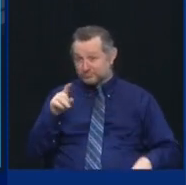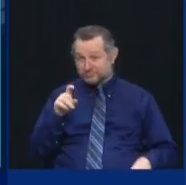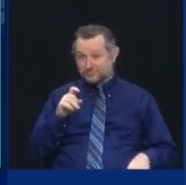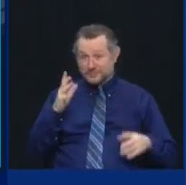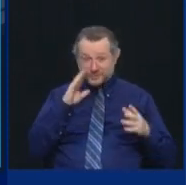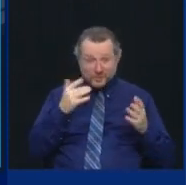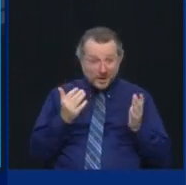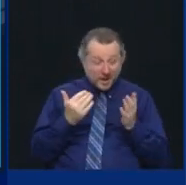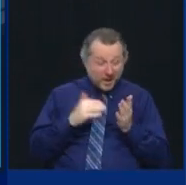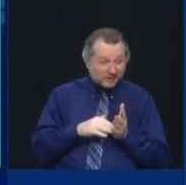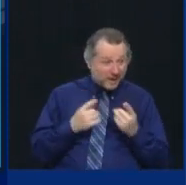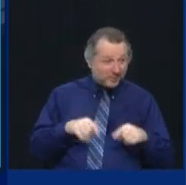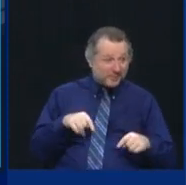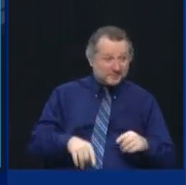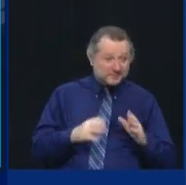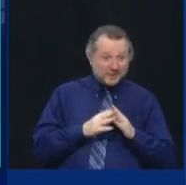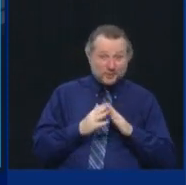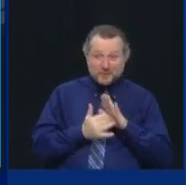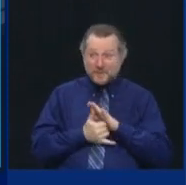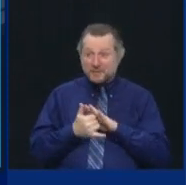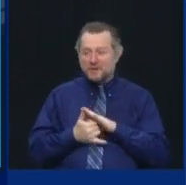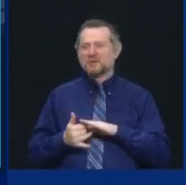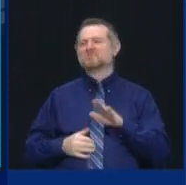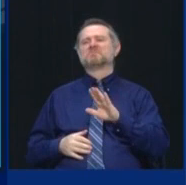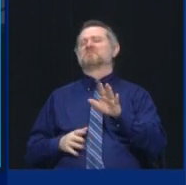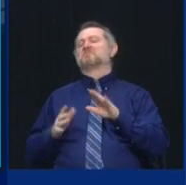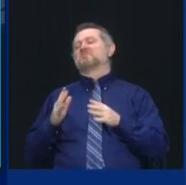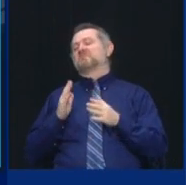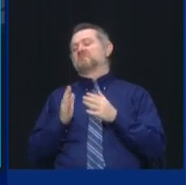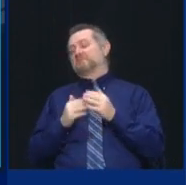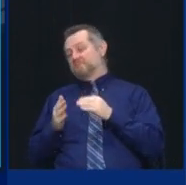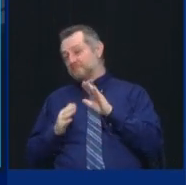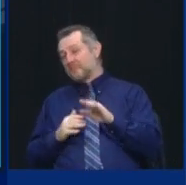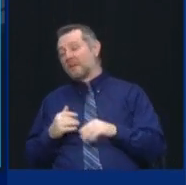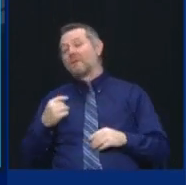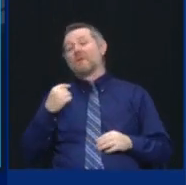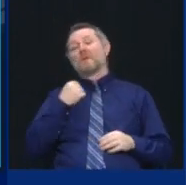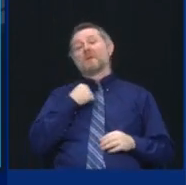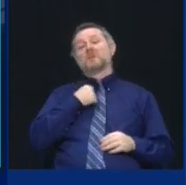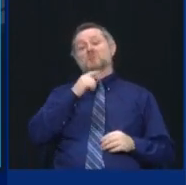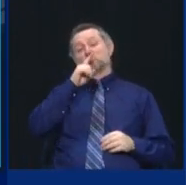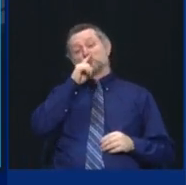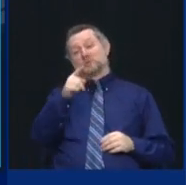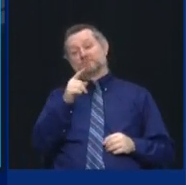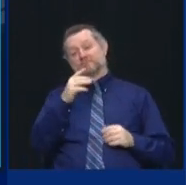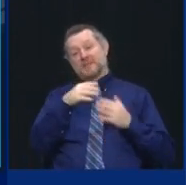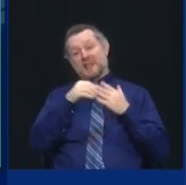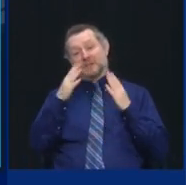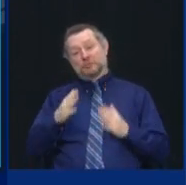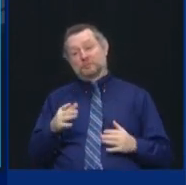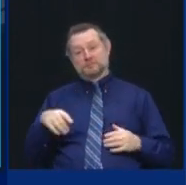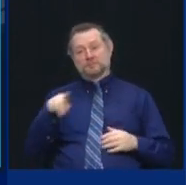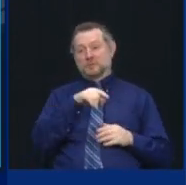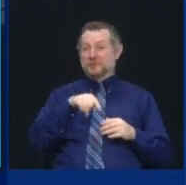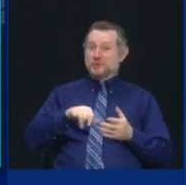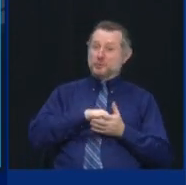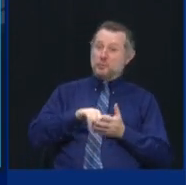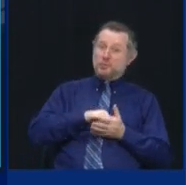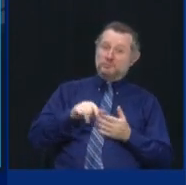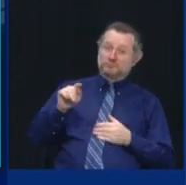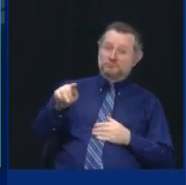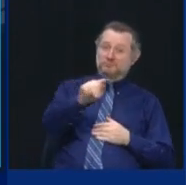again? But the esprit de corps of New York, the confidence in New York was